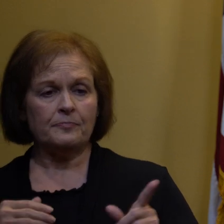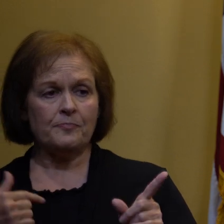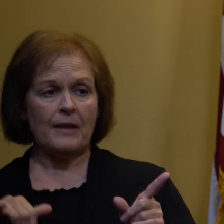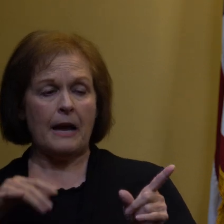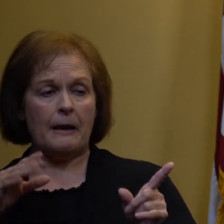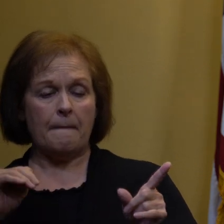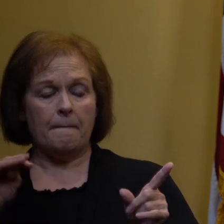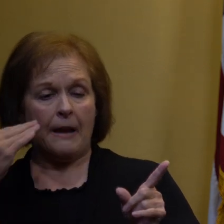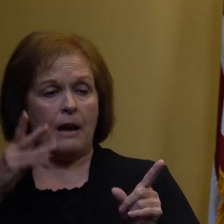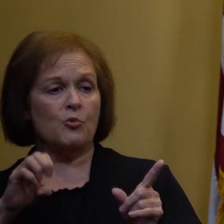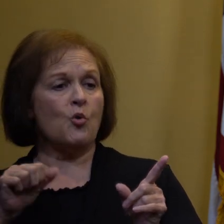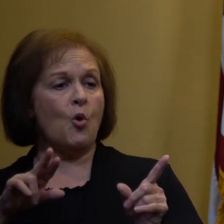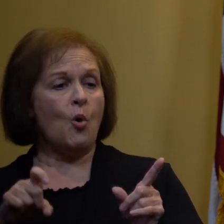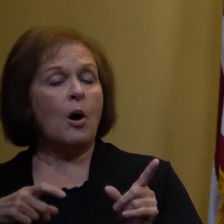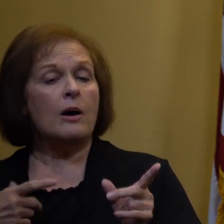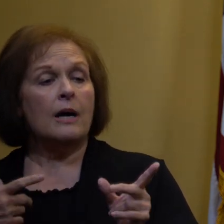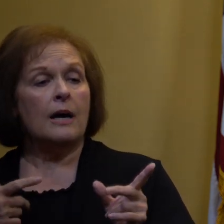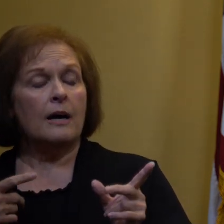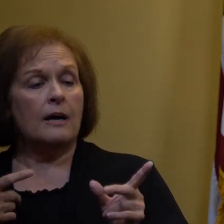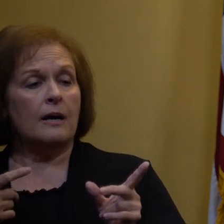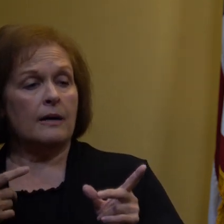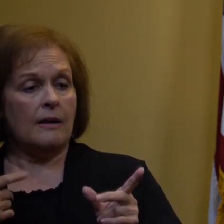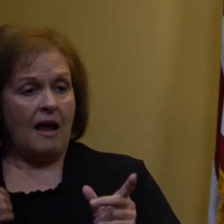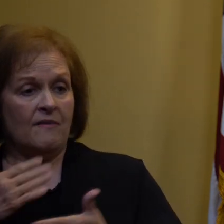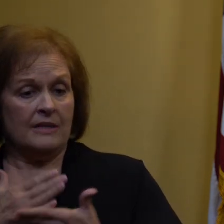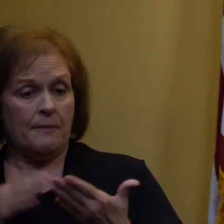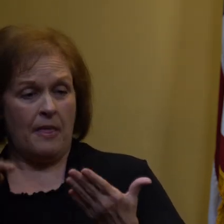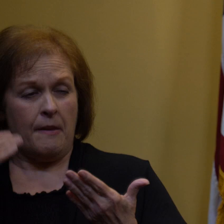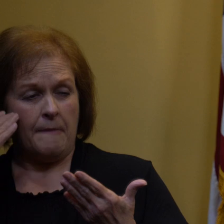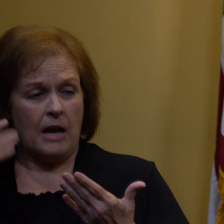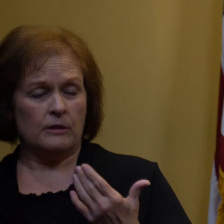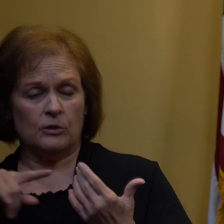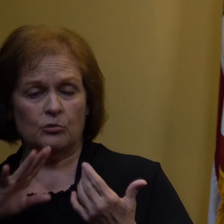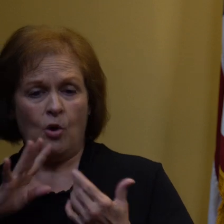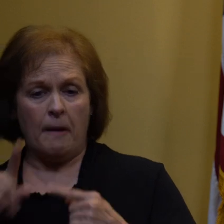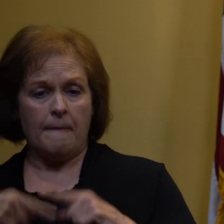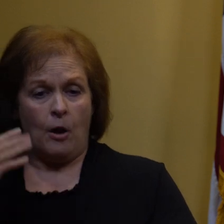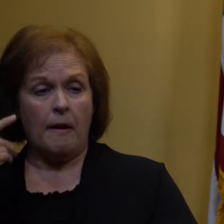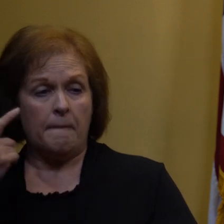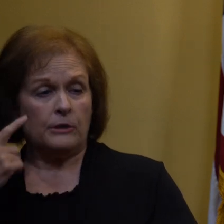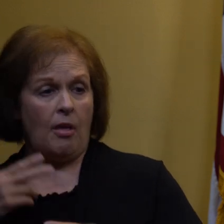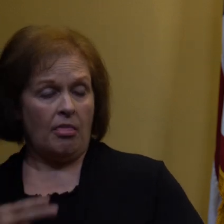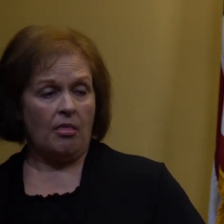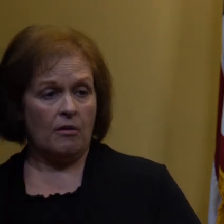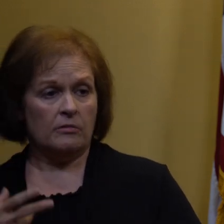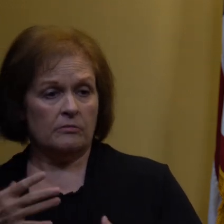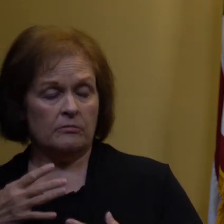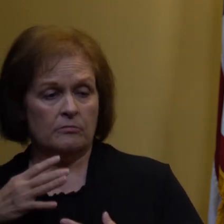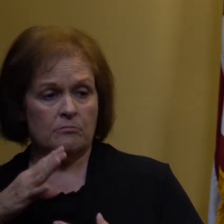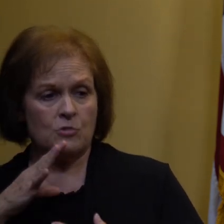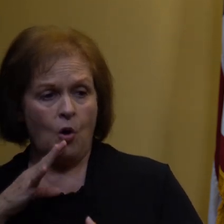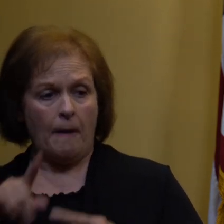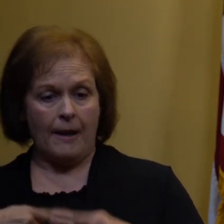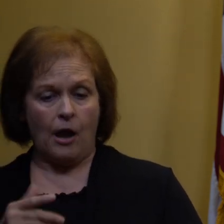Broom, we had several of our mayors talking about mental health. We were talking about